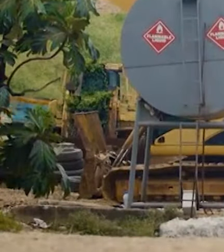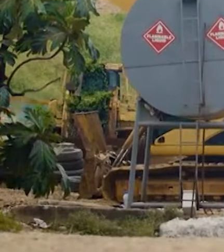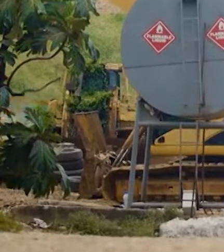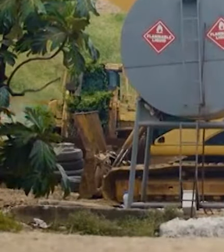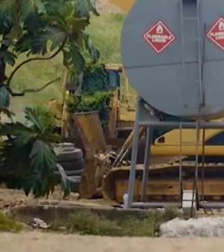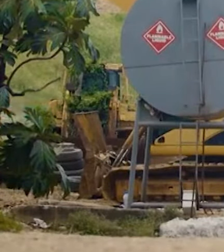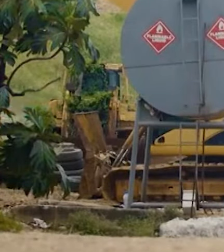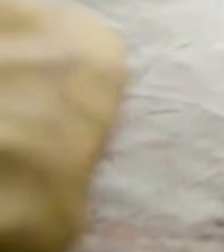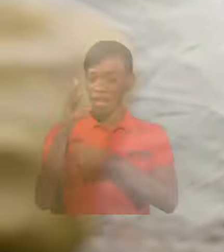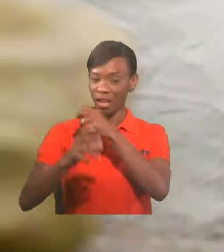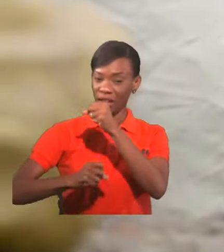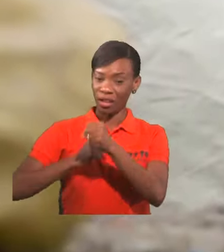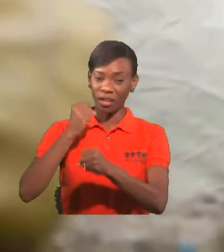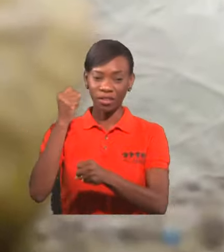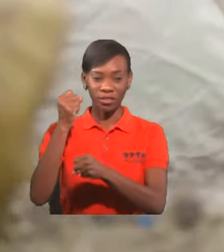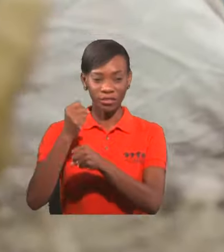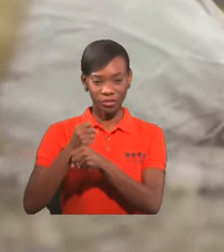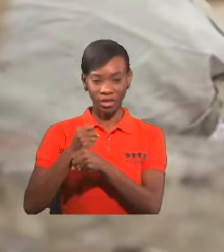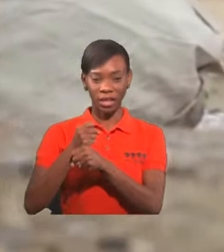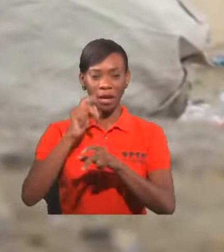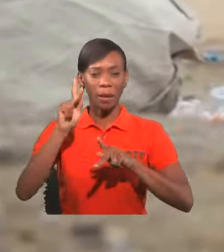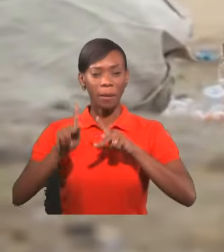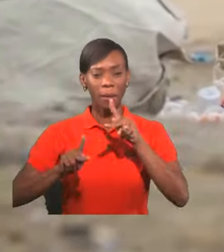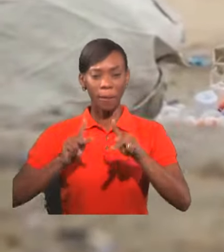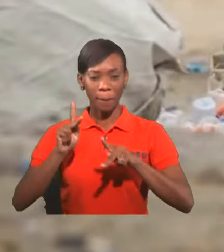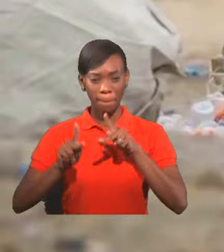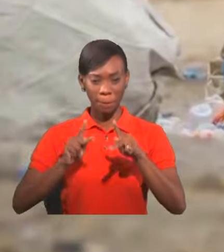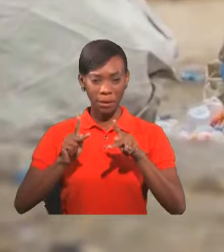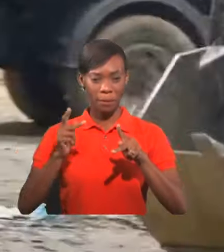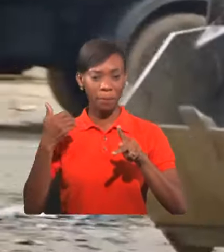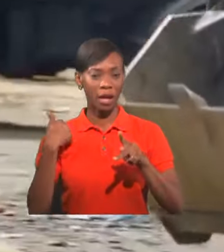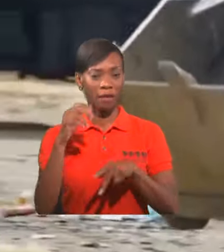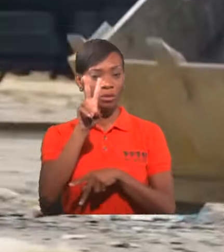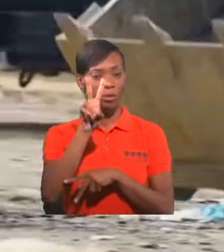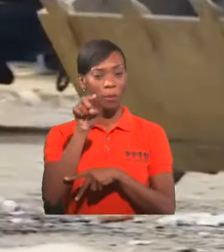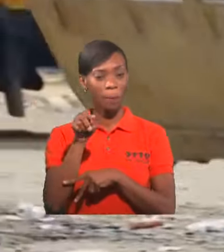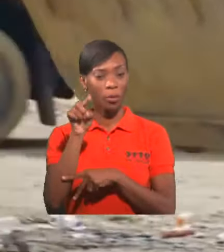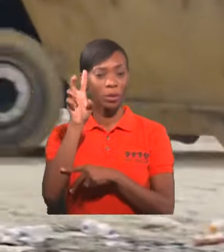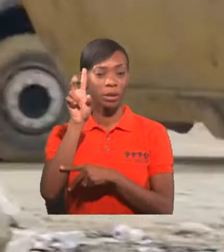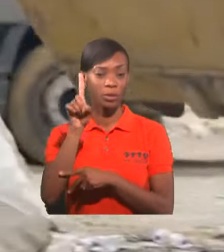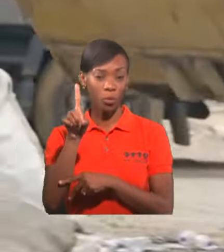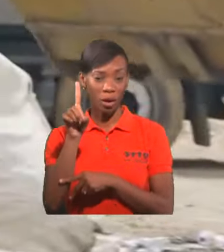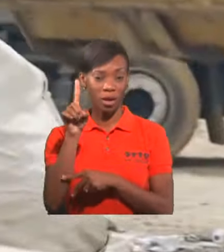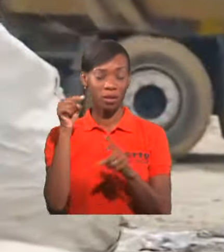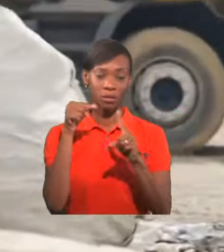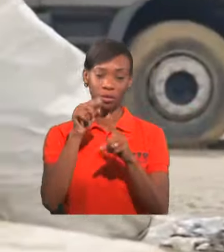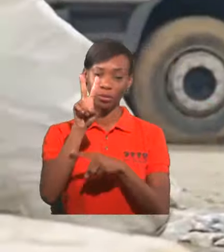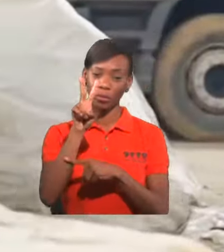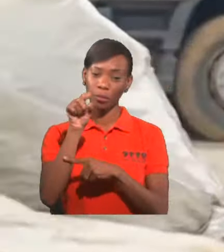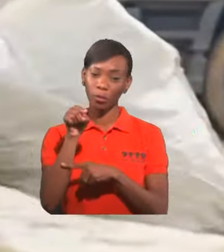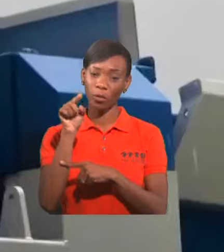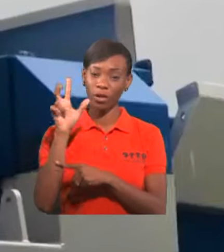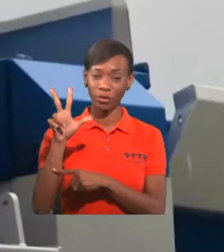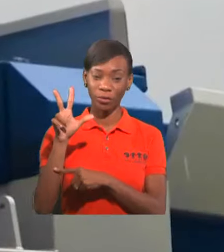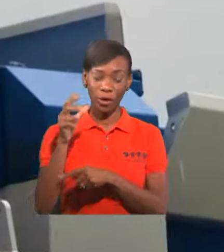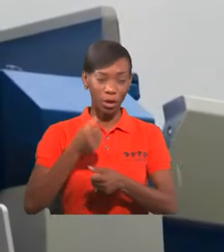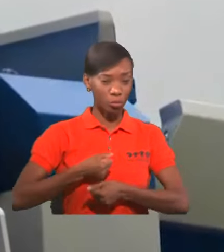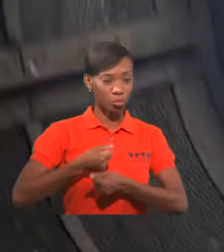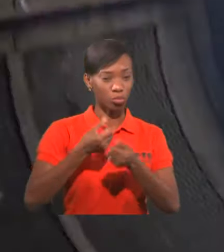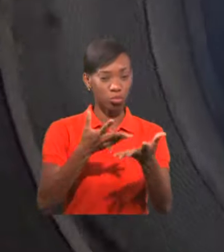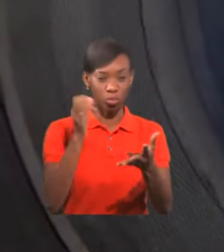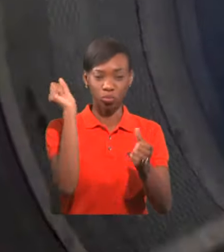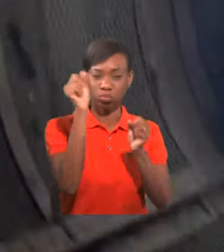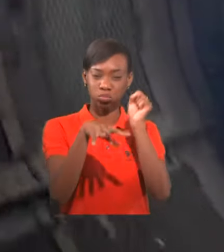Every year, humanity generates between 2.1 and 2.3 billion tons of municipal solid waste. According to the